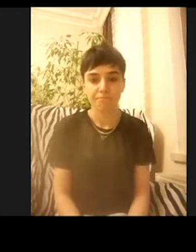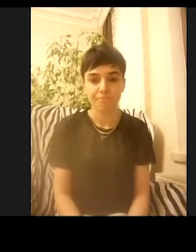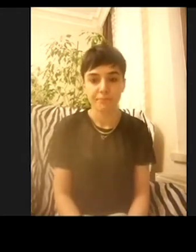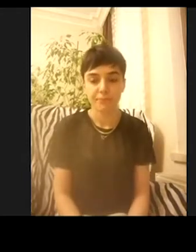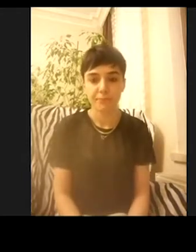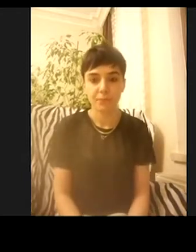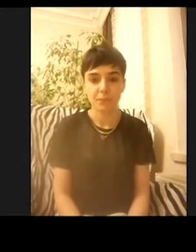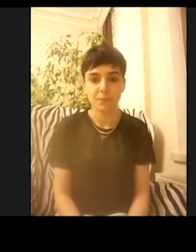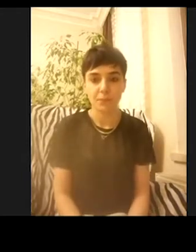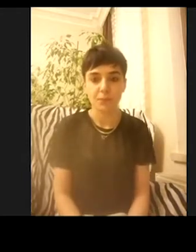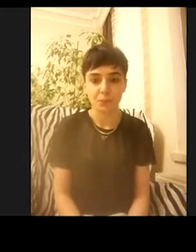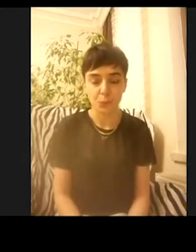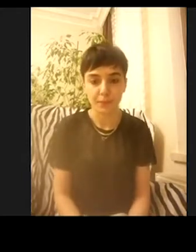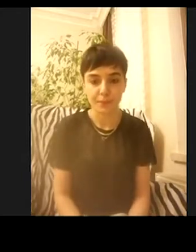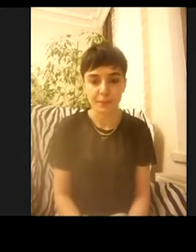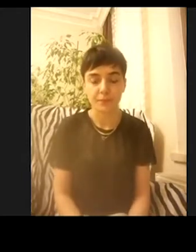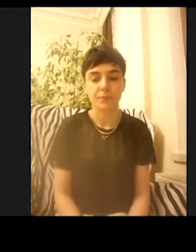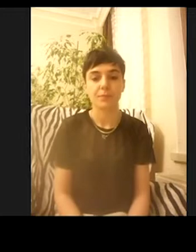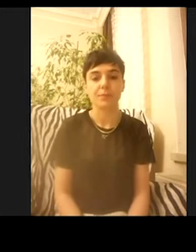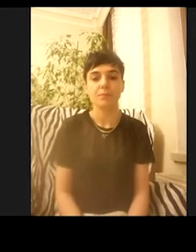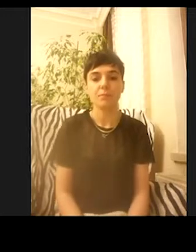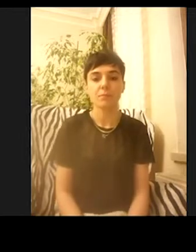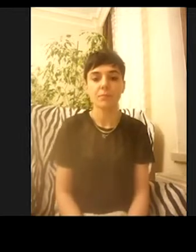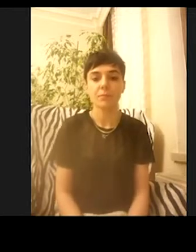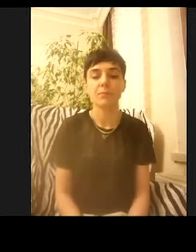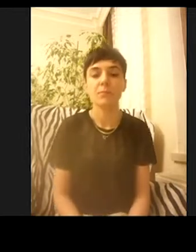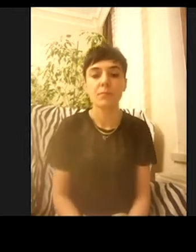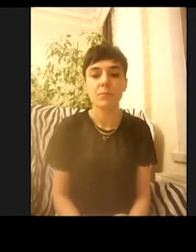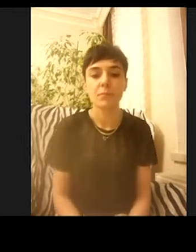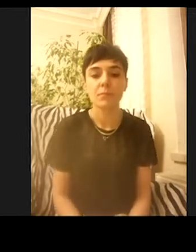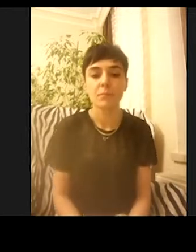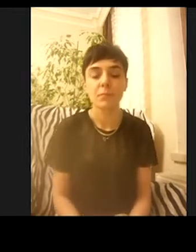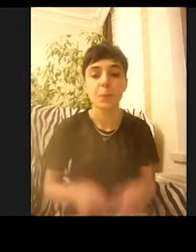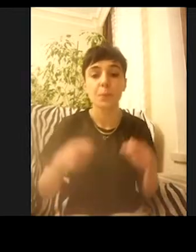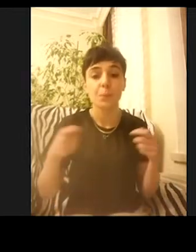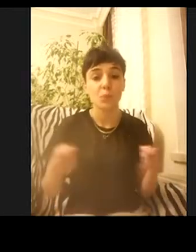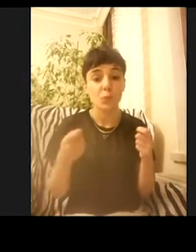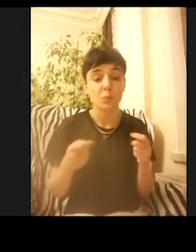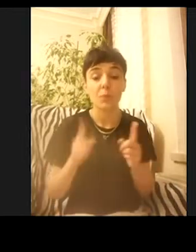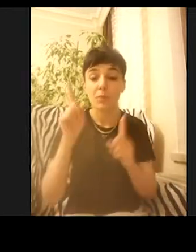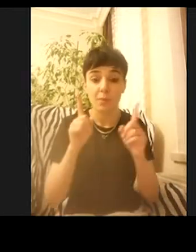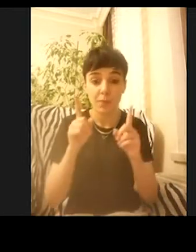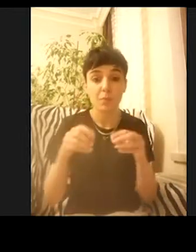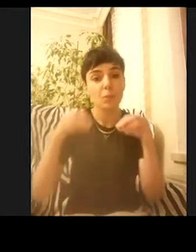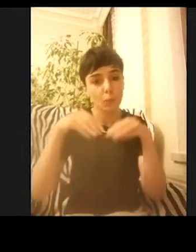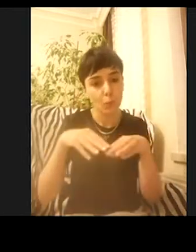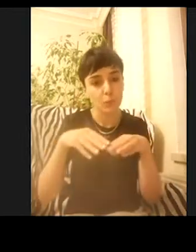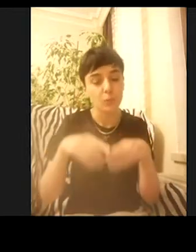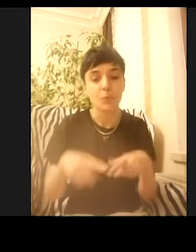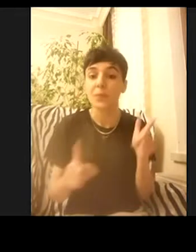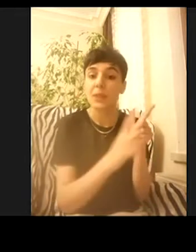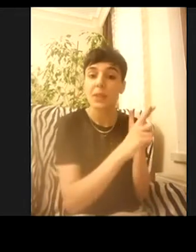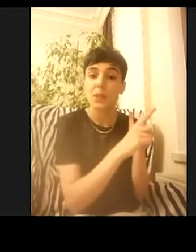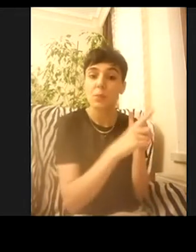second cycle of the exhibition, through the window exhibition. You can check from our Instagram and Facebook accounts, and